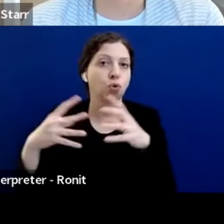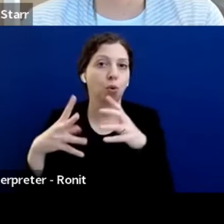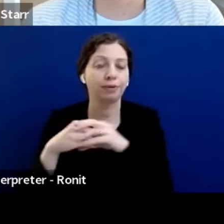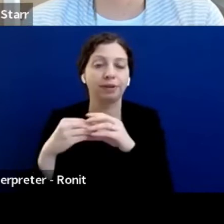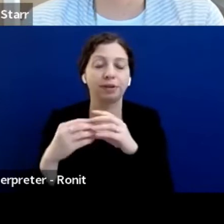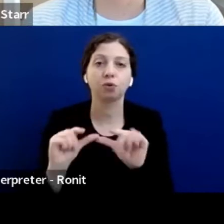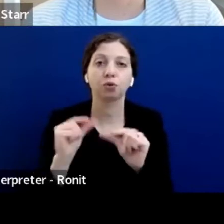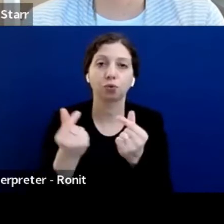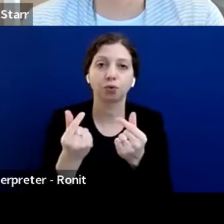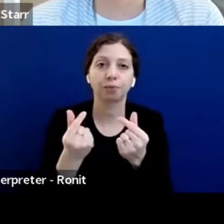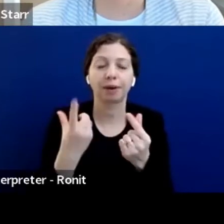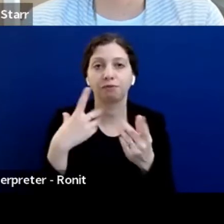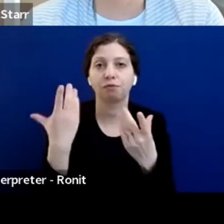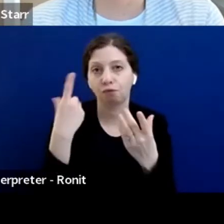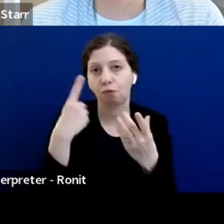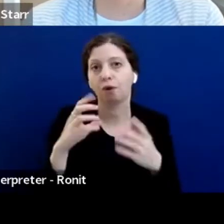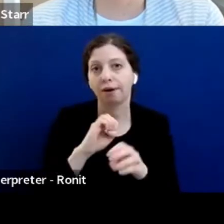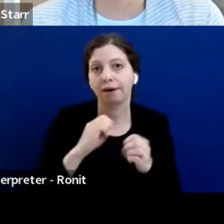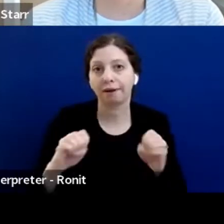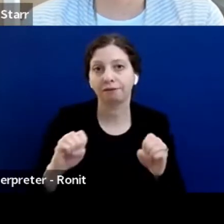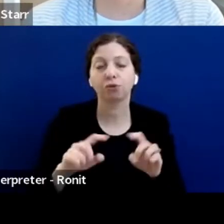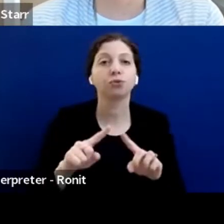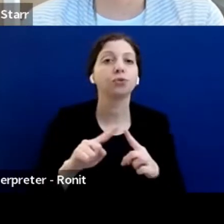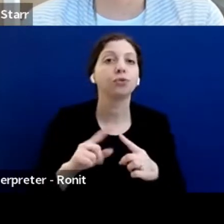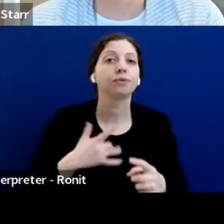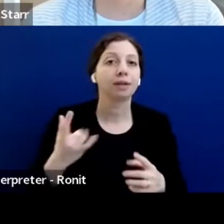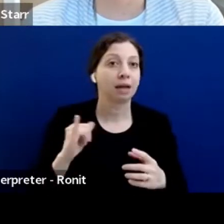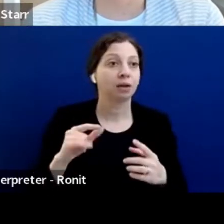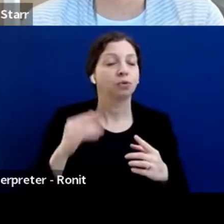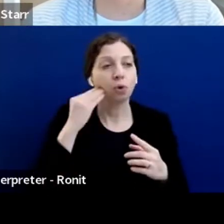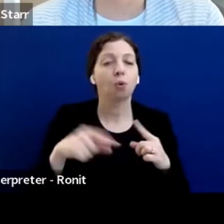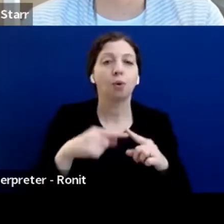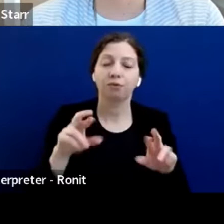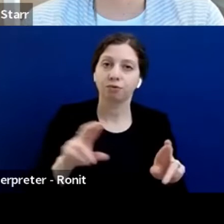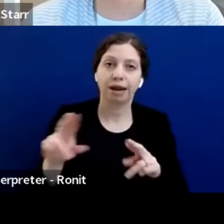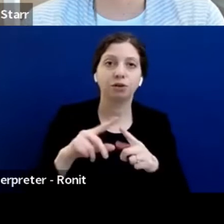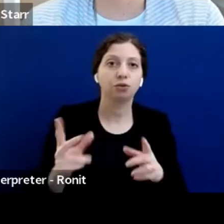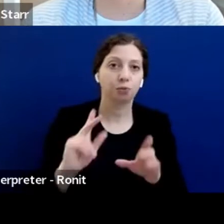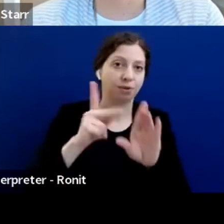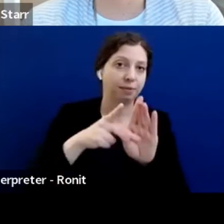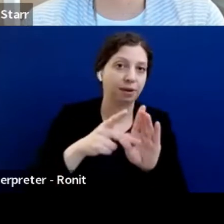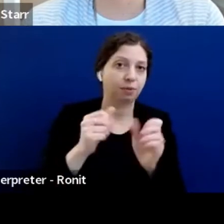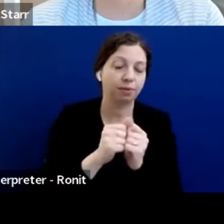effort, to sort of feel like when you're ready to participate on a board,